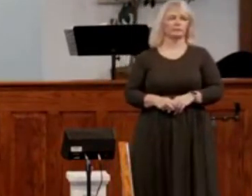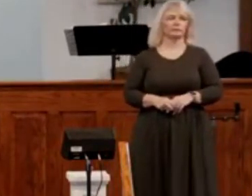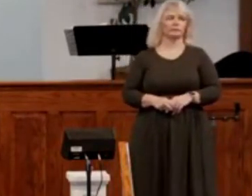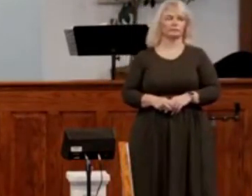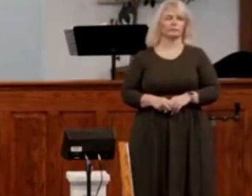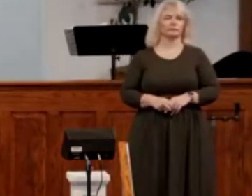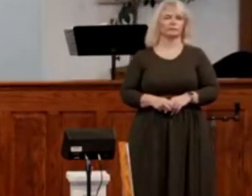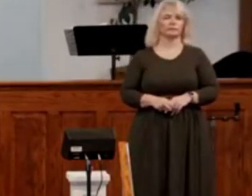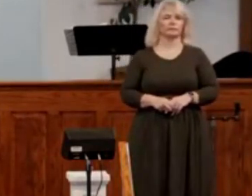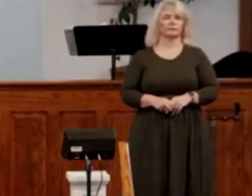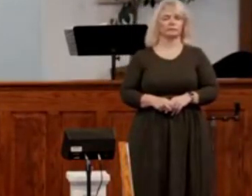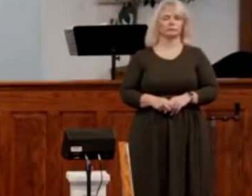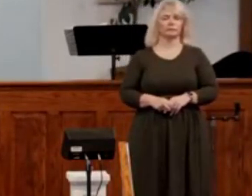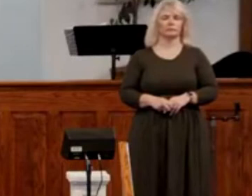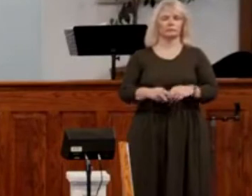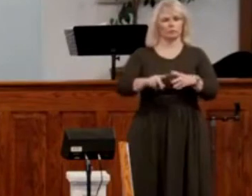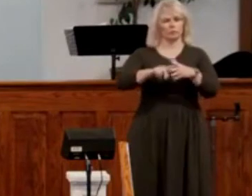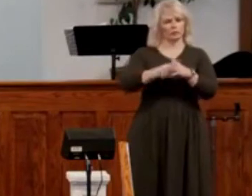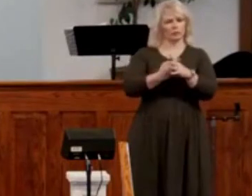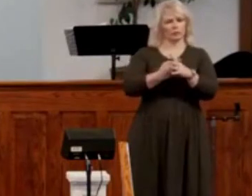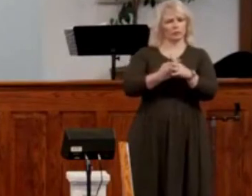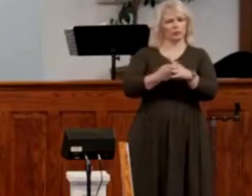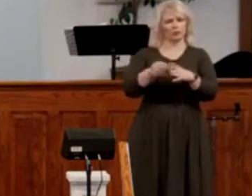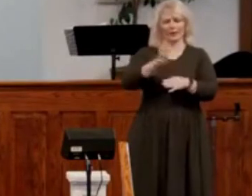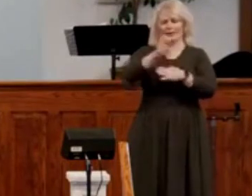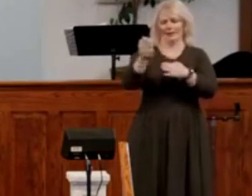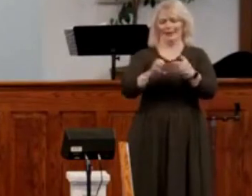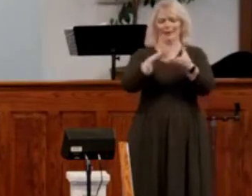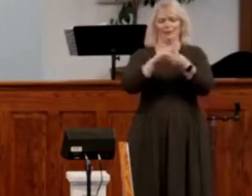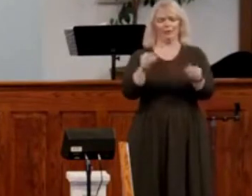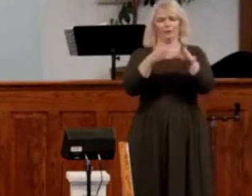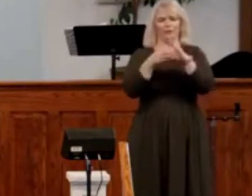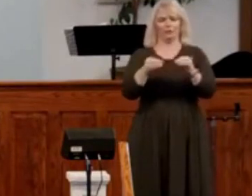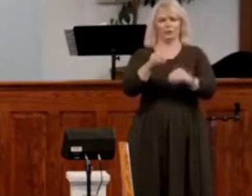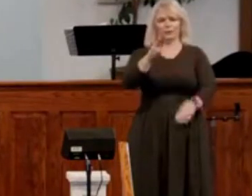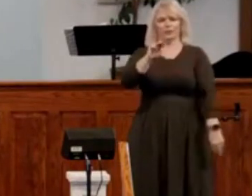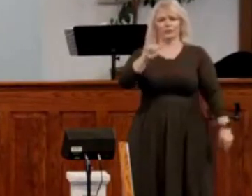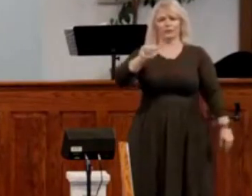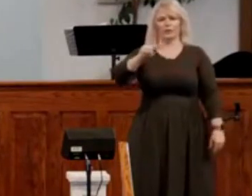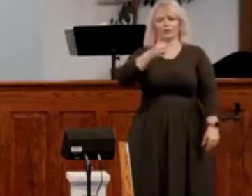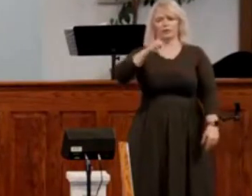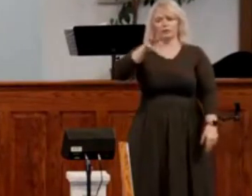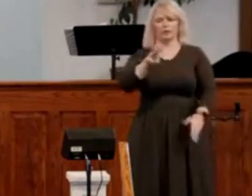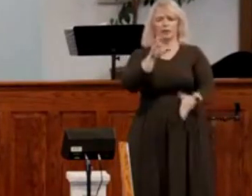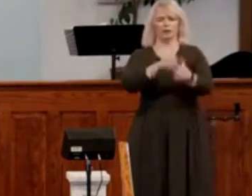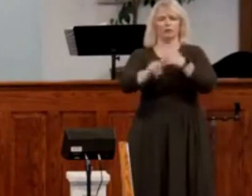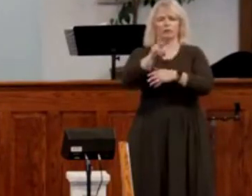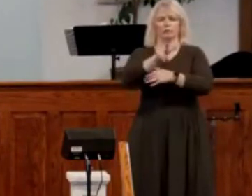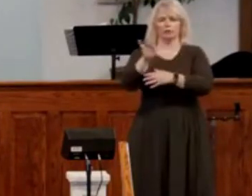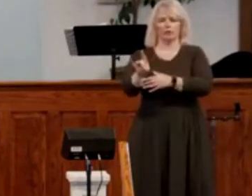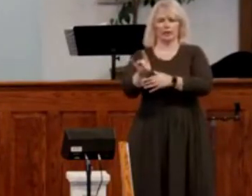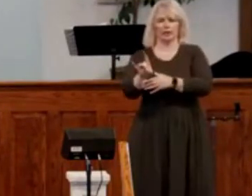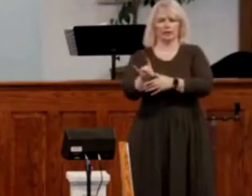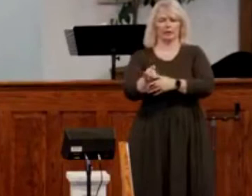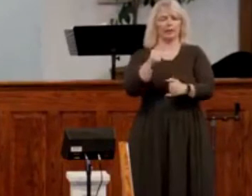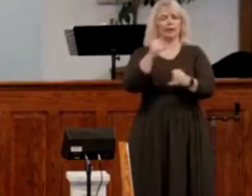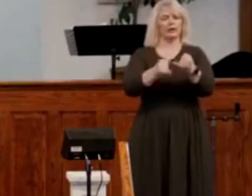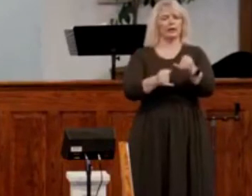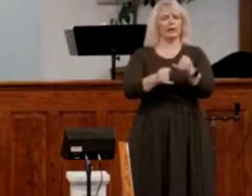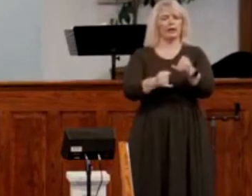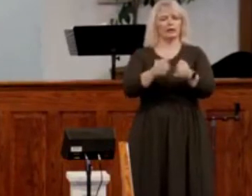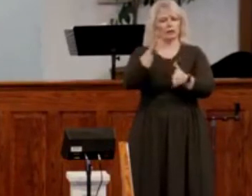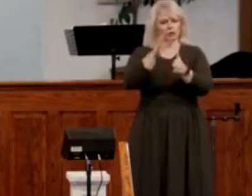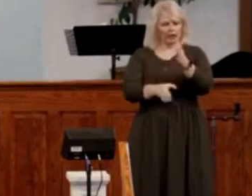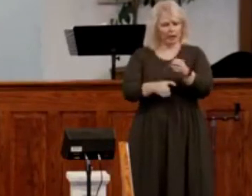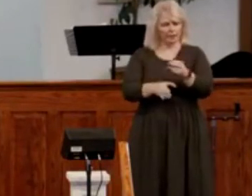So we're picking up at the very end of the story. The very end of the story, which is Matthew 28. It's the last record that Matthew has in his gospel.